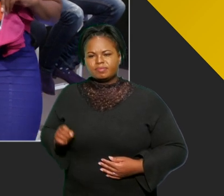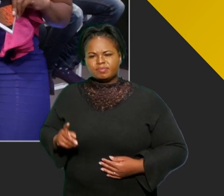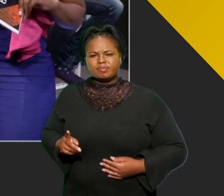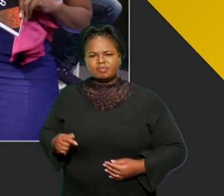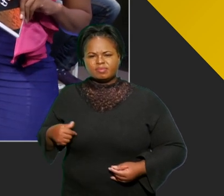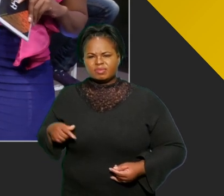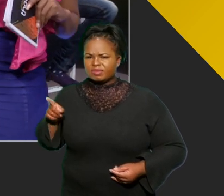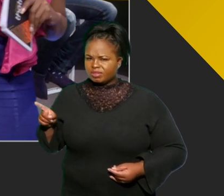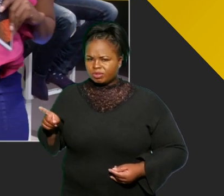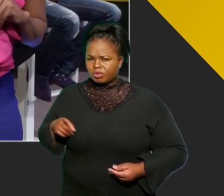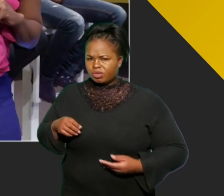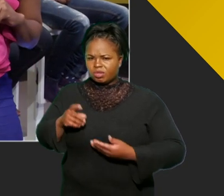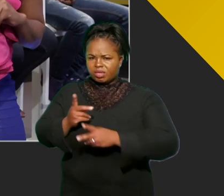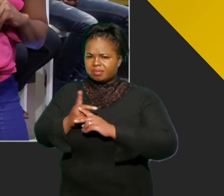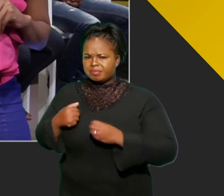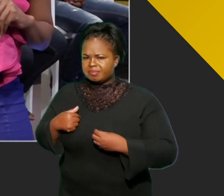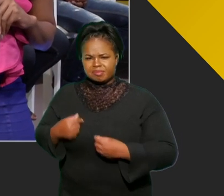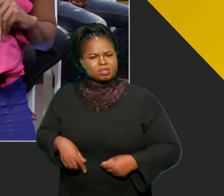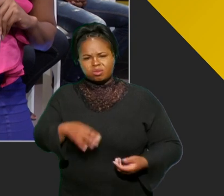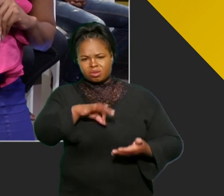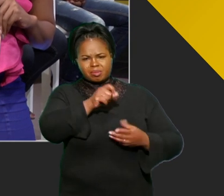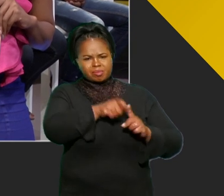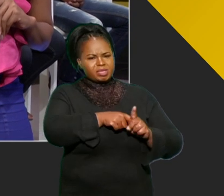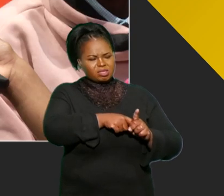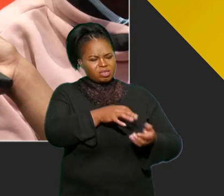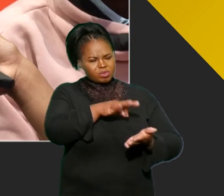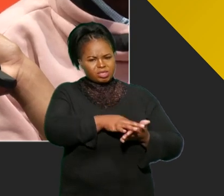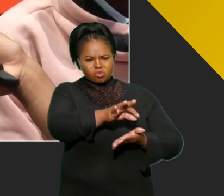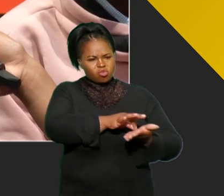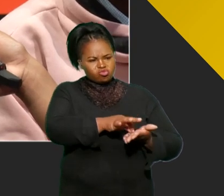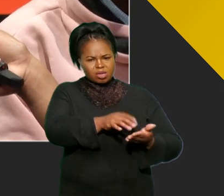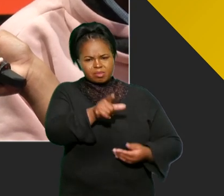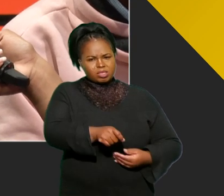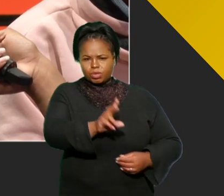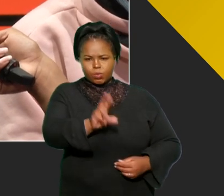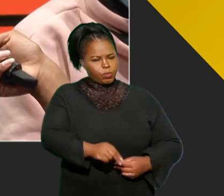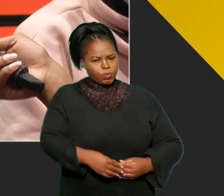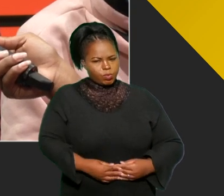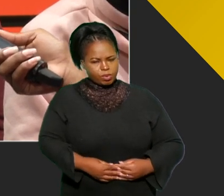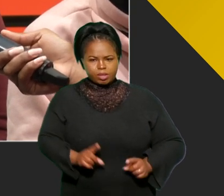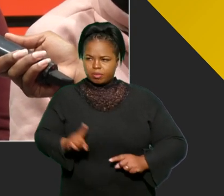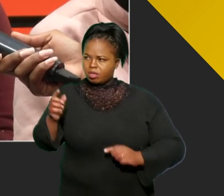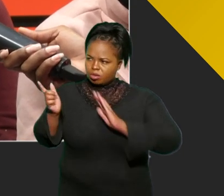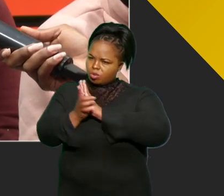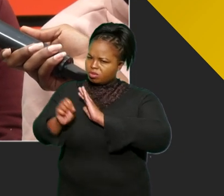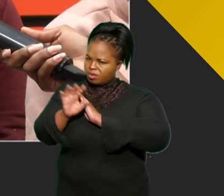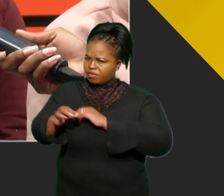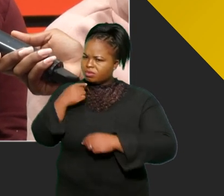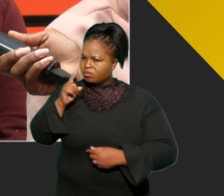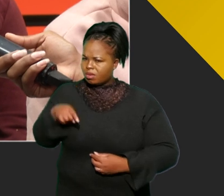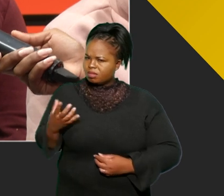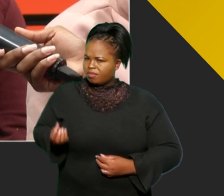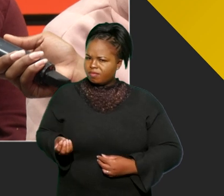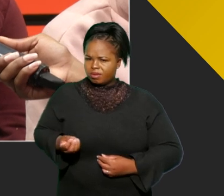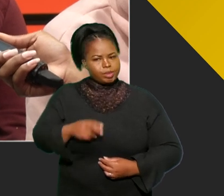ke tseba re maputi wena a ona lease a ke na lease a ke sign e motho le a ke sign e contract le motho mara molao wa mo South Africa o re tshwantse o be le